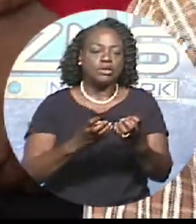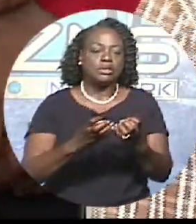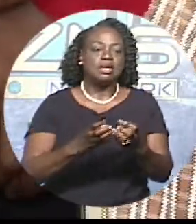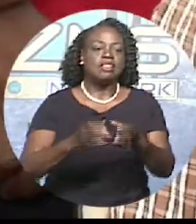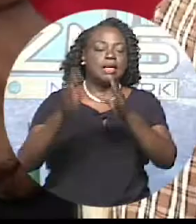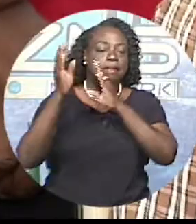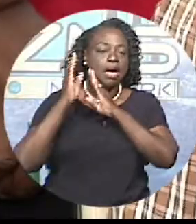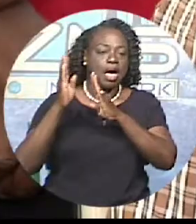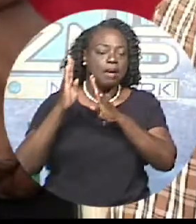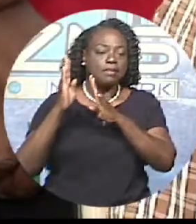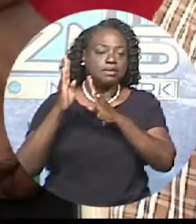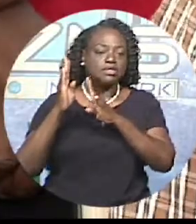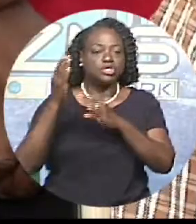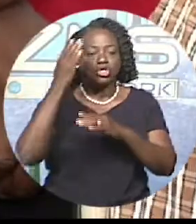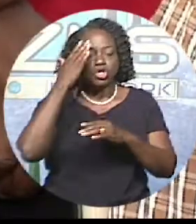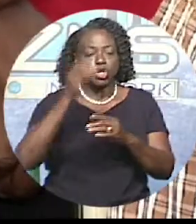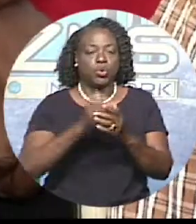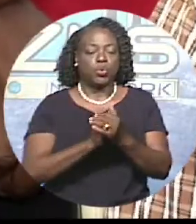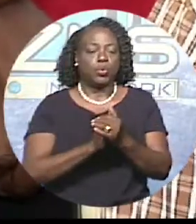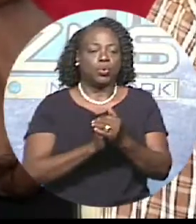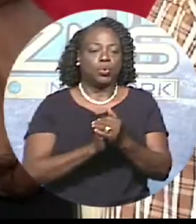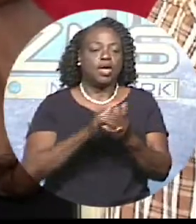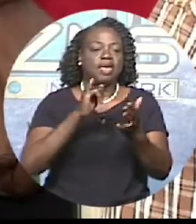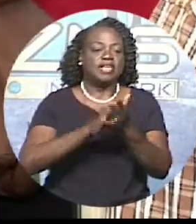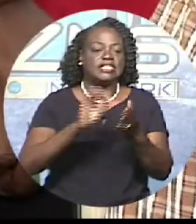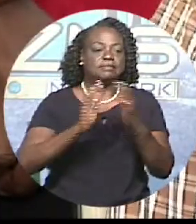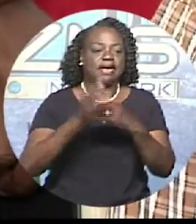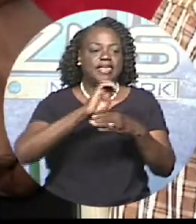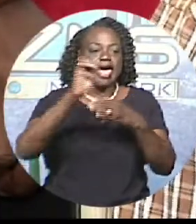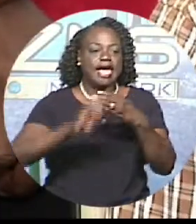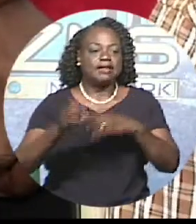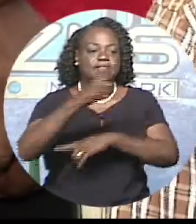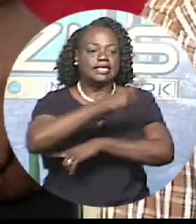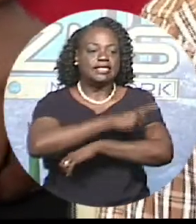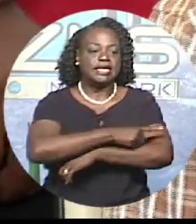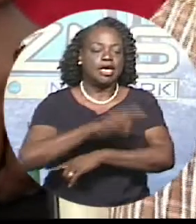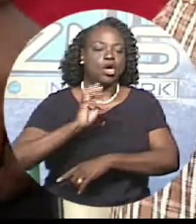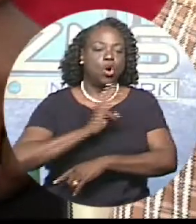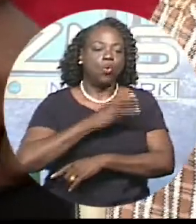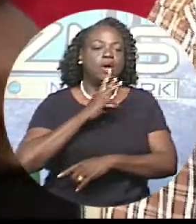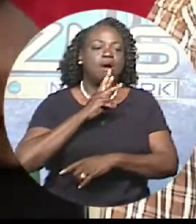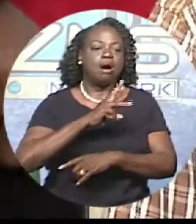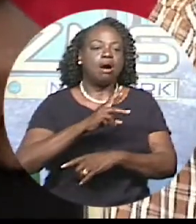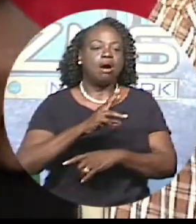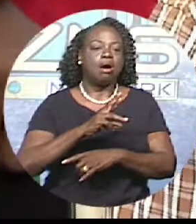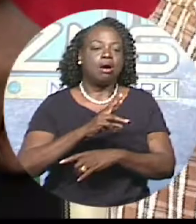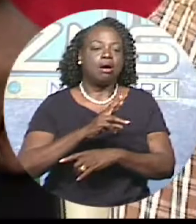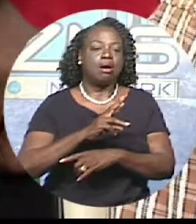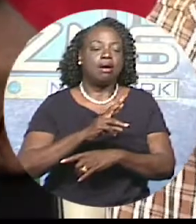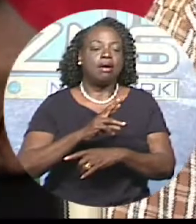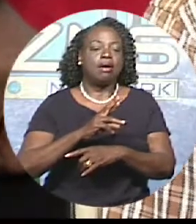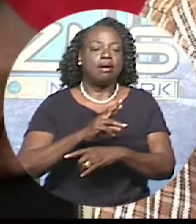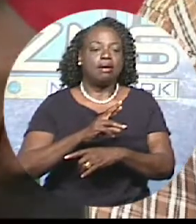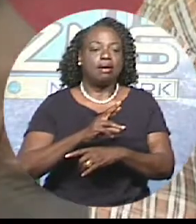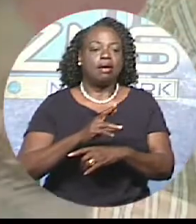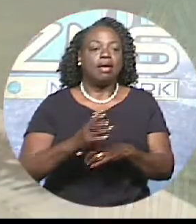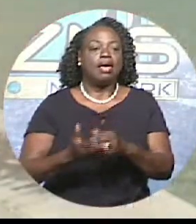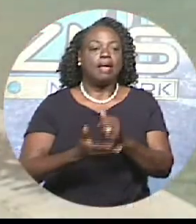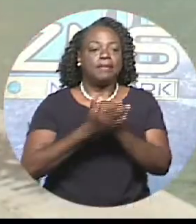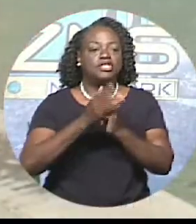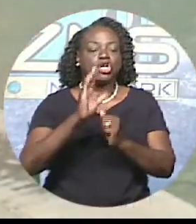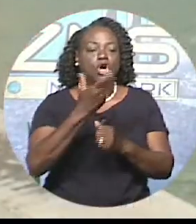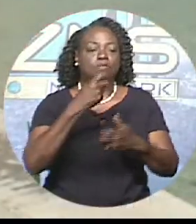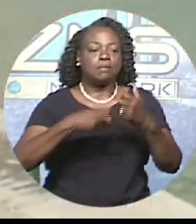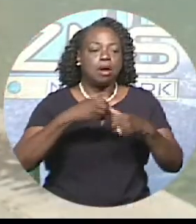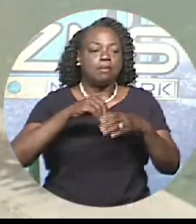like Scotiabank. And you will see at the end of the day that we are there doing what we ought to do to help curb these problems happening in the Bahamas.